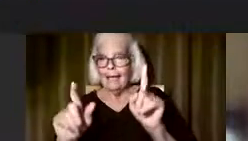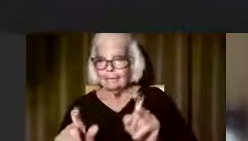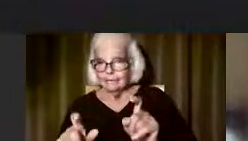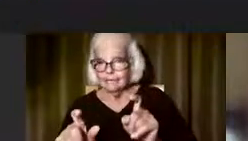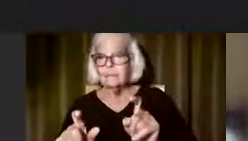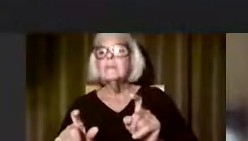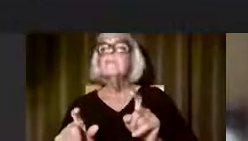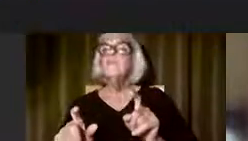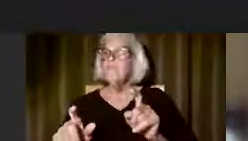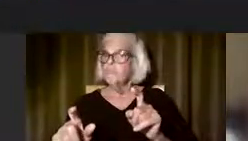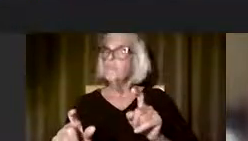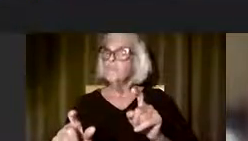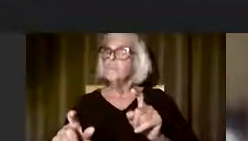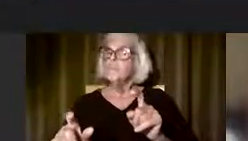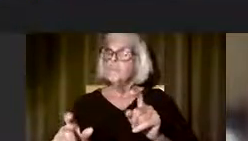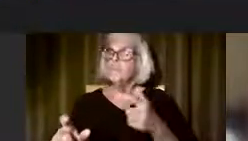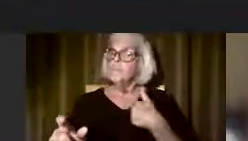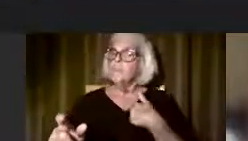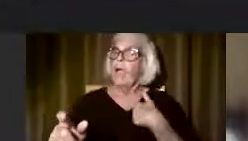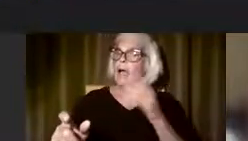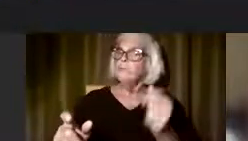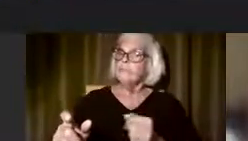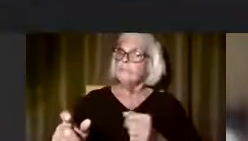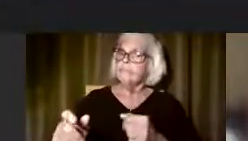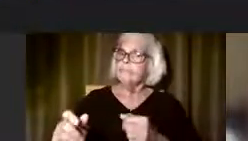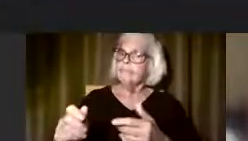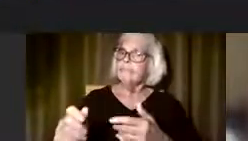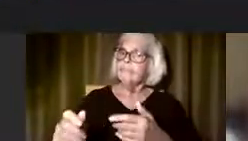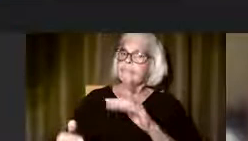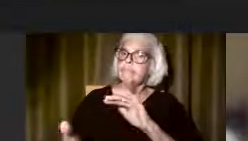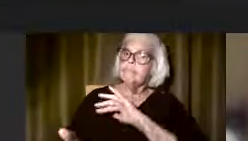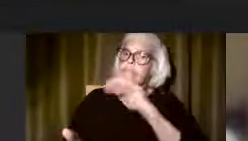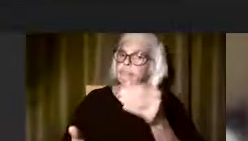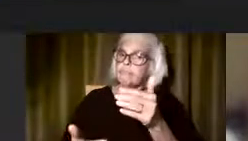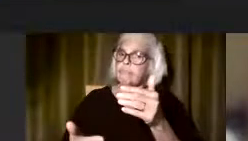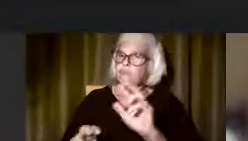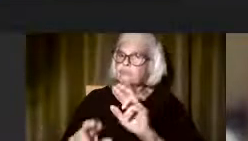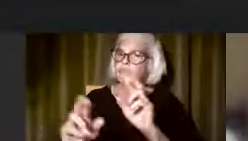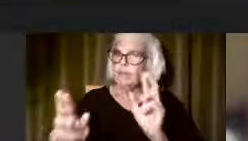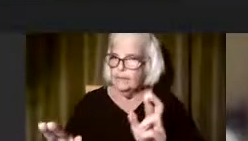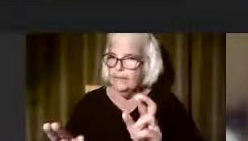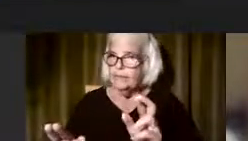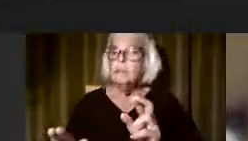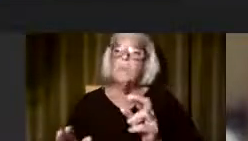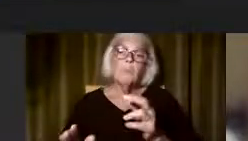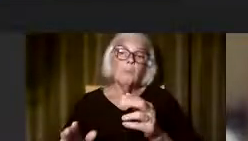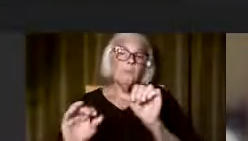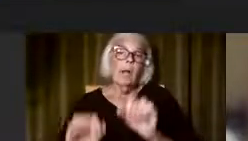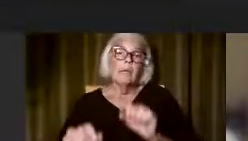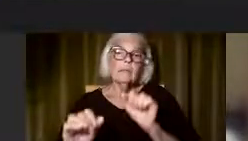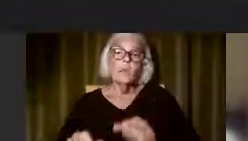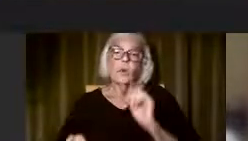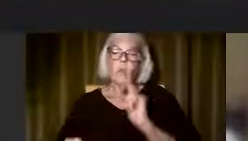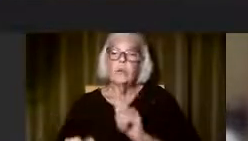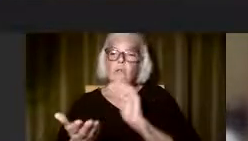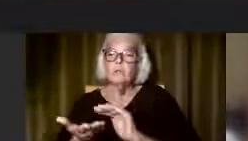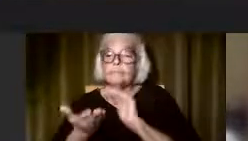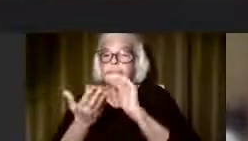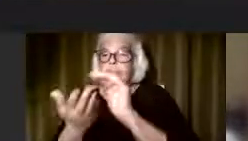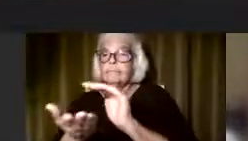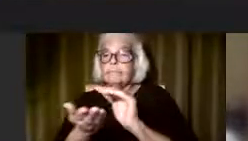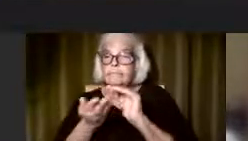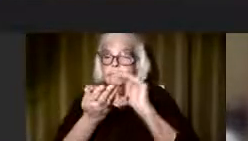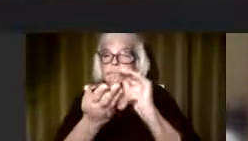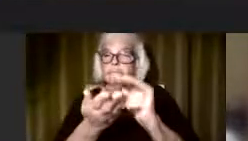broadly out there to the public so that they have them when needed for free without having any access issues. And so it would